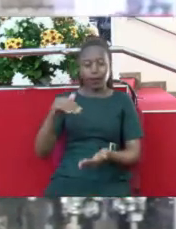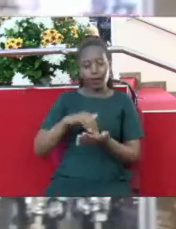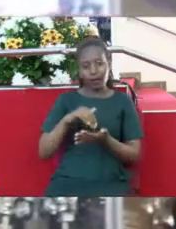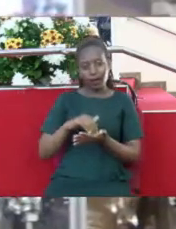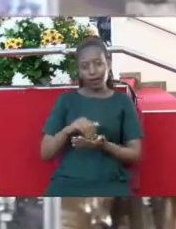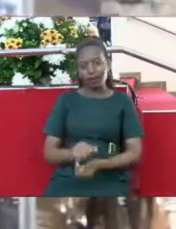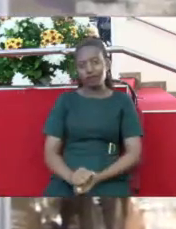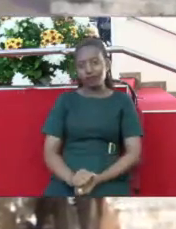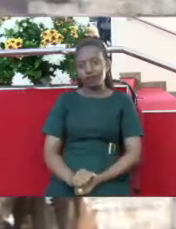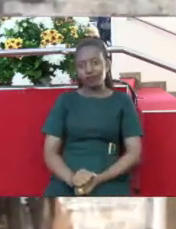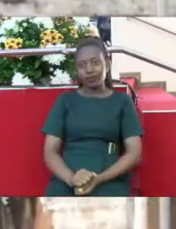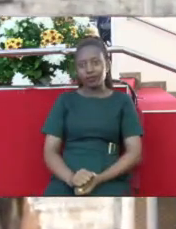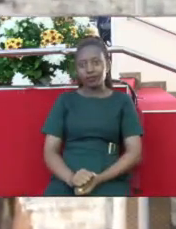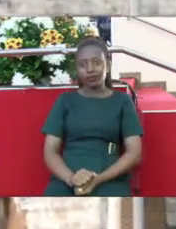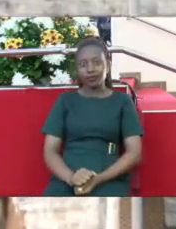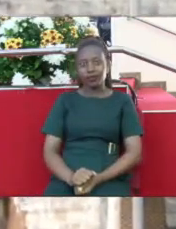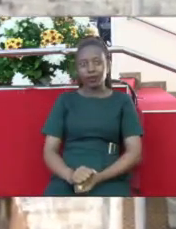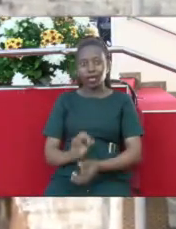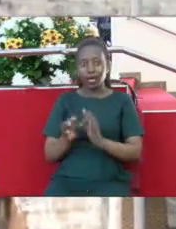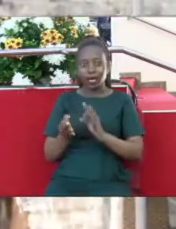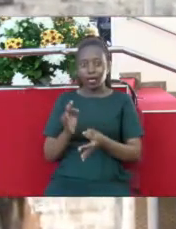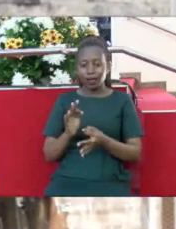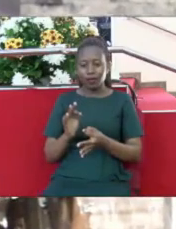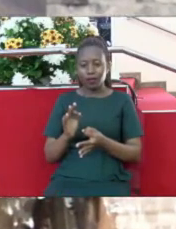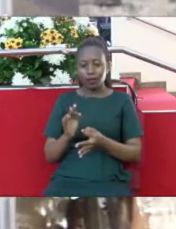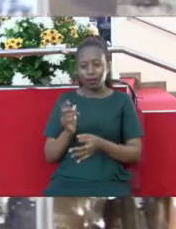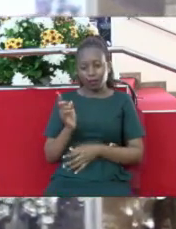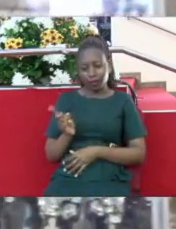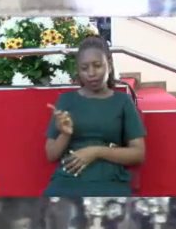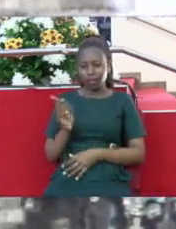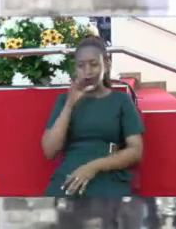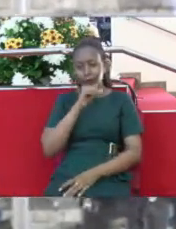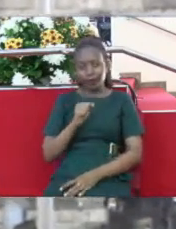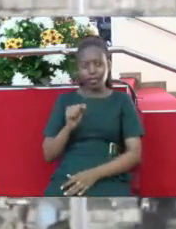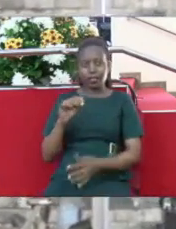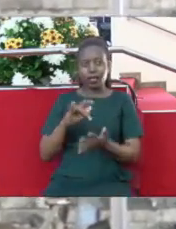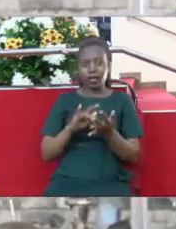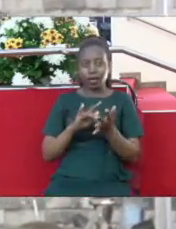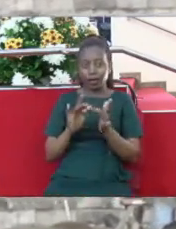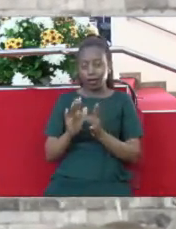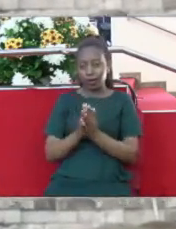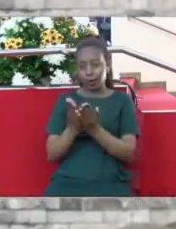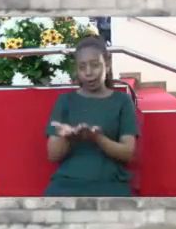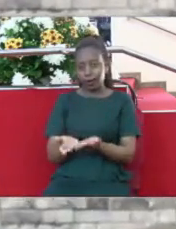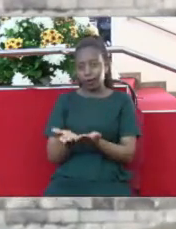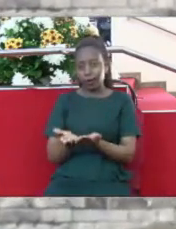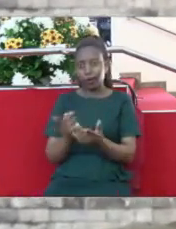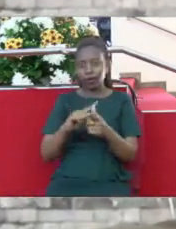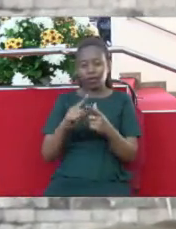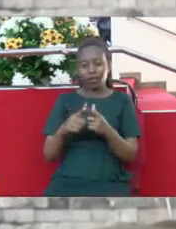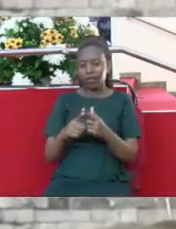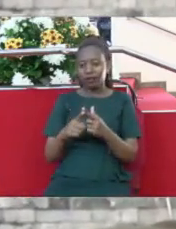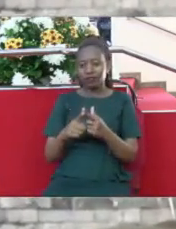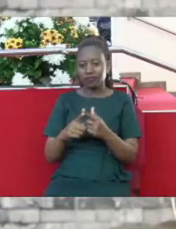anarudi tena. If that missed out in scripture, so in the Bible. Kama hiyo haingekuwa katika neno la Bwana. Then this book would just be